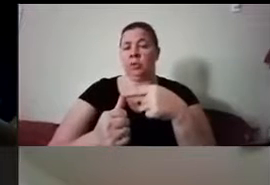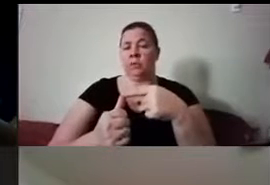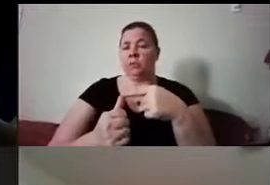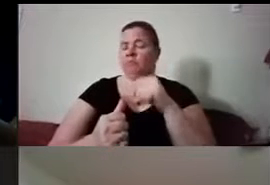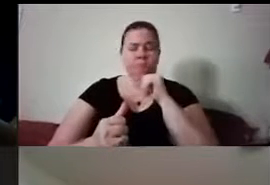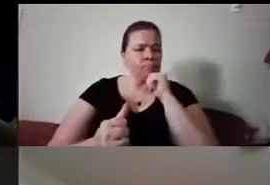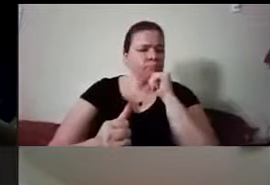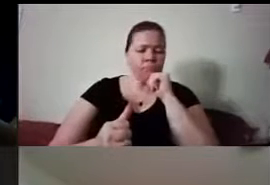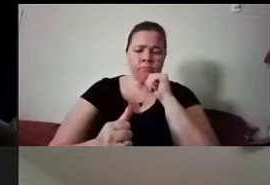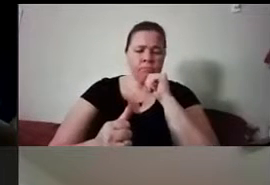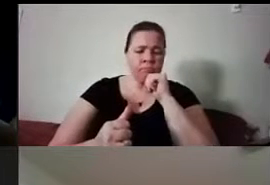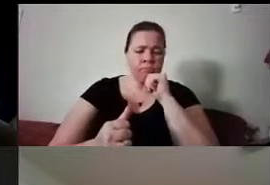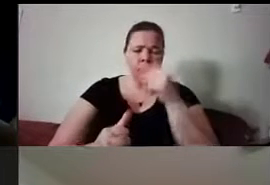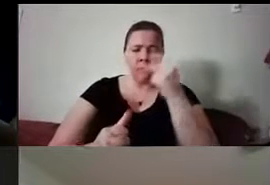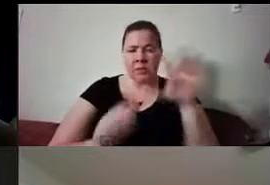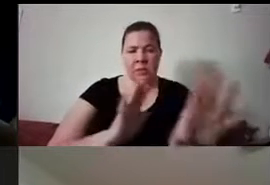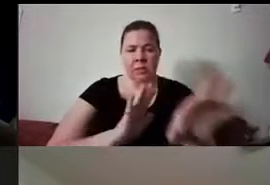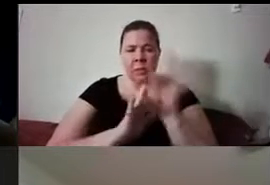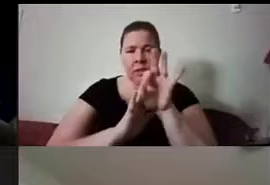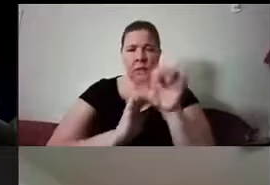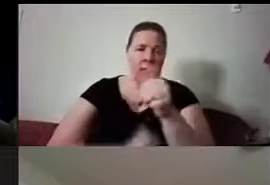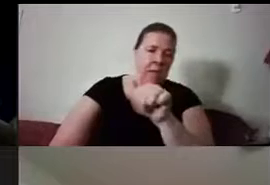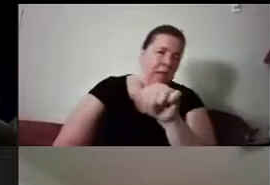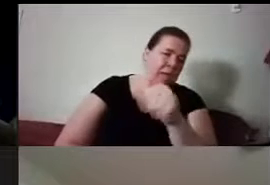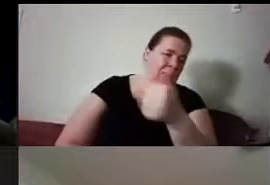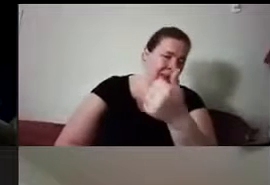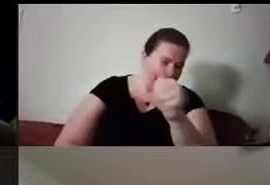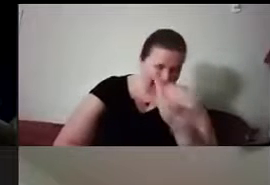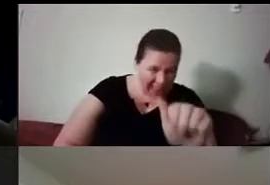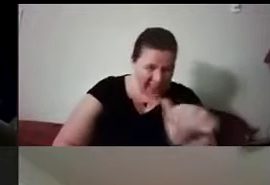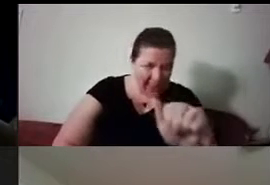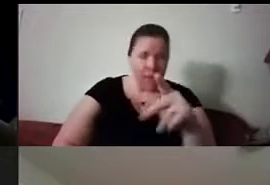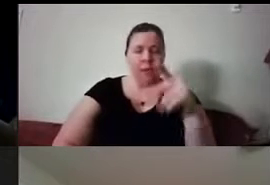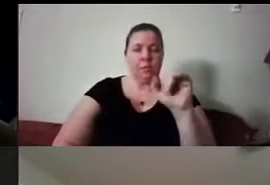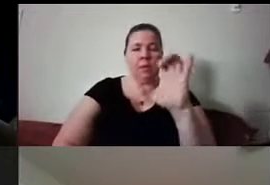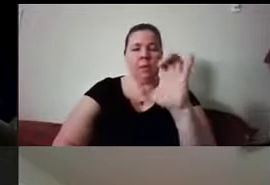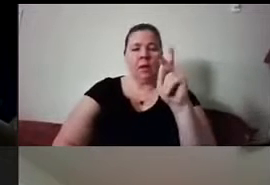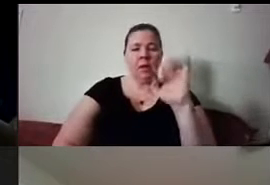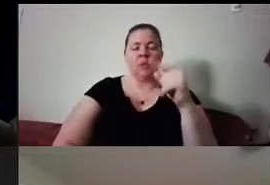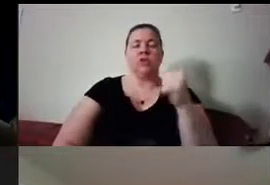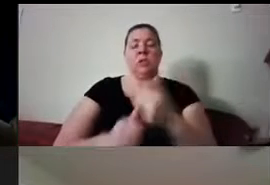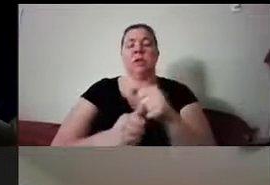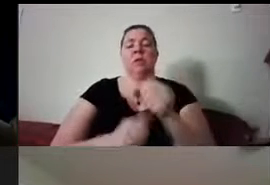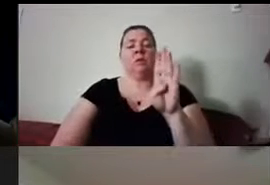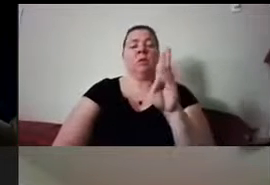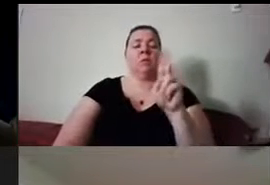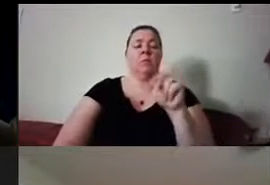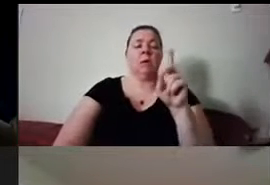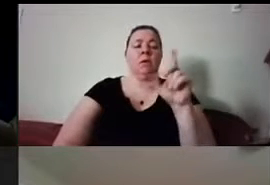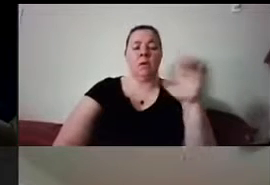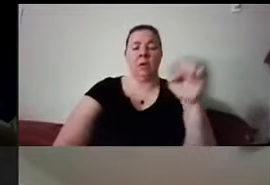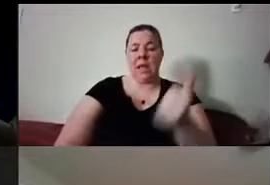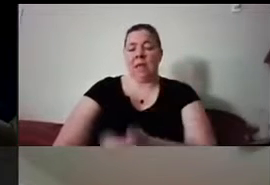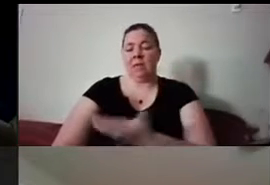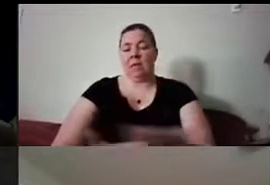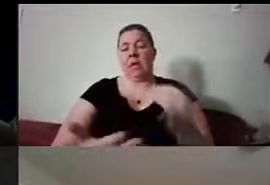we're not going to be able to select a package. It's a bundle. Every single tool that